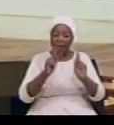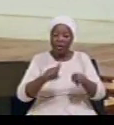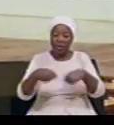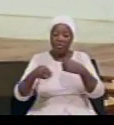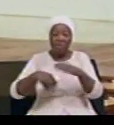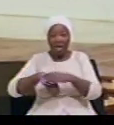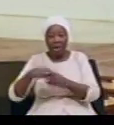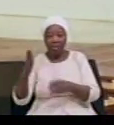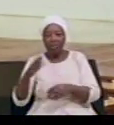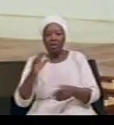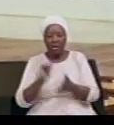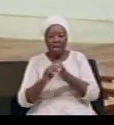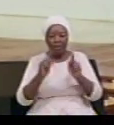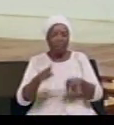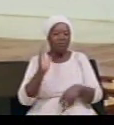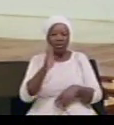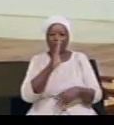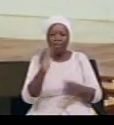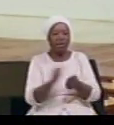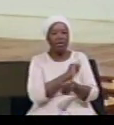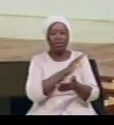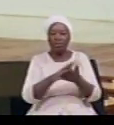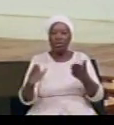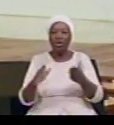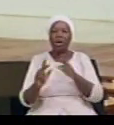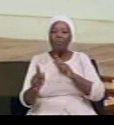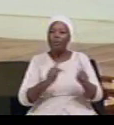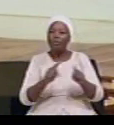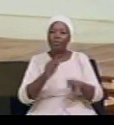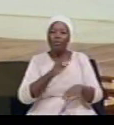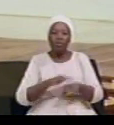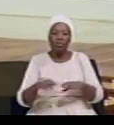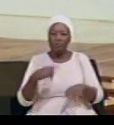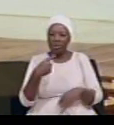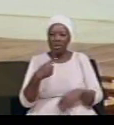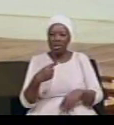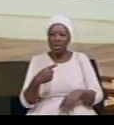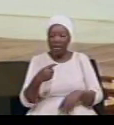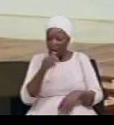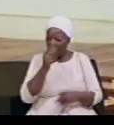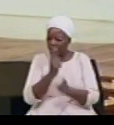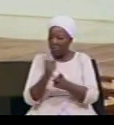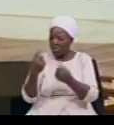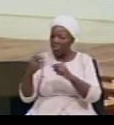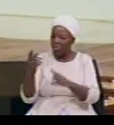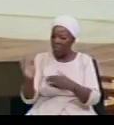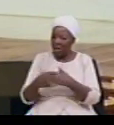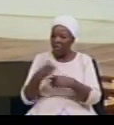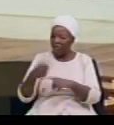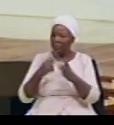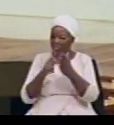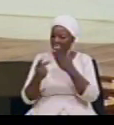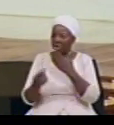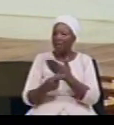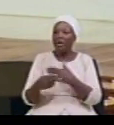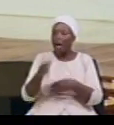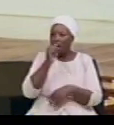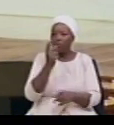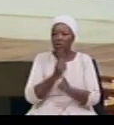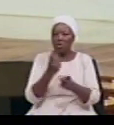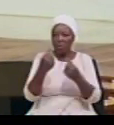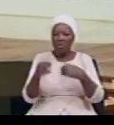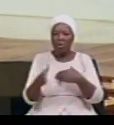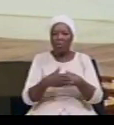be destroyed. People will say, I'm just coming from a crusade. I'm just coming from